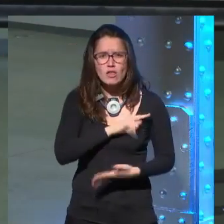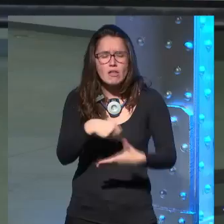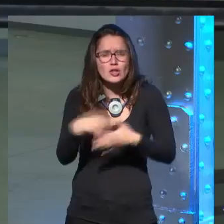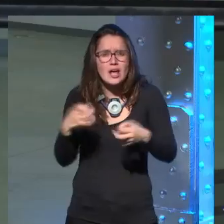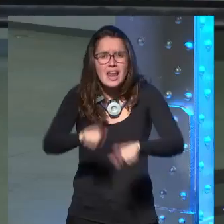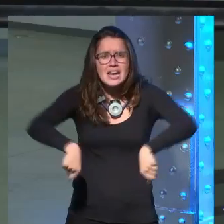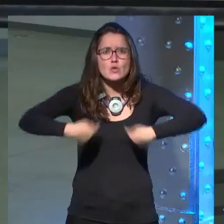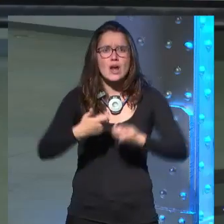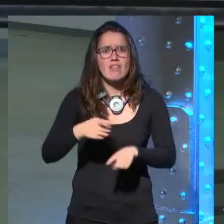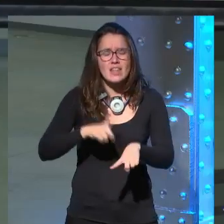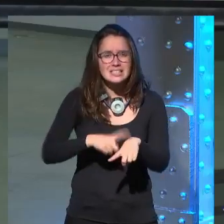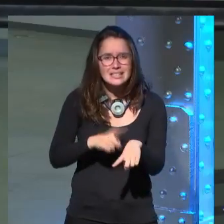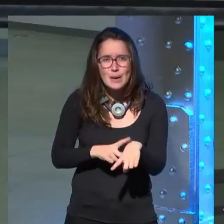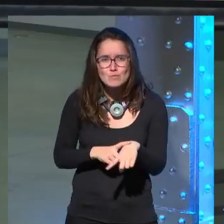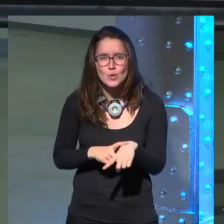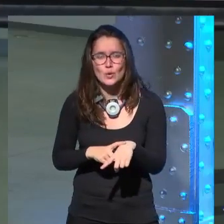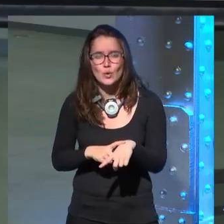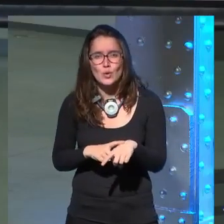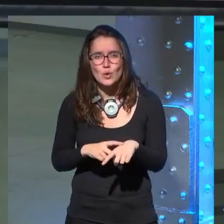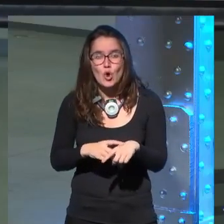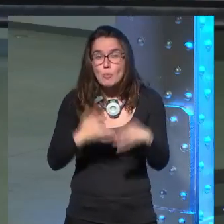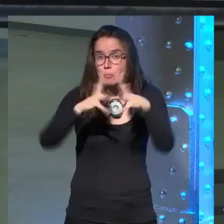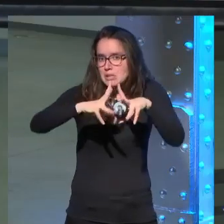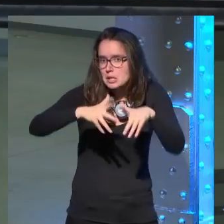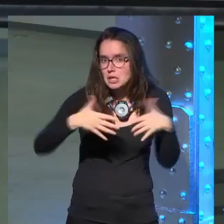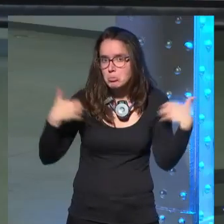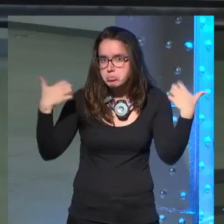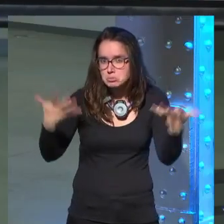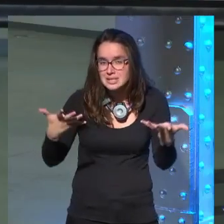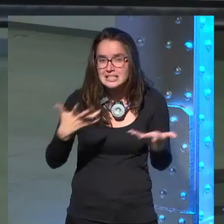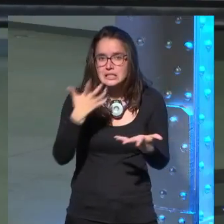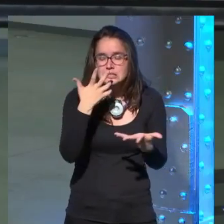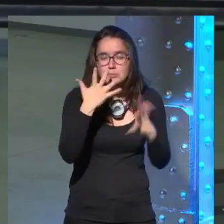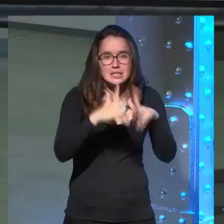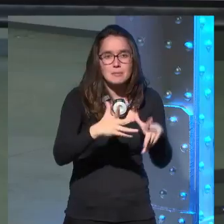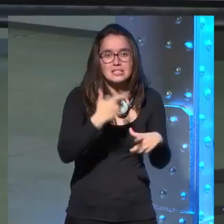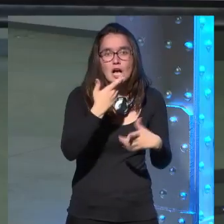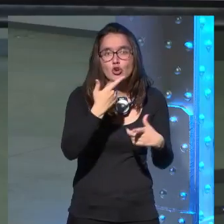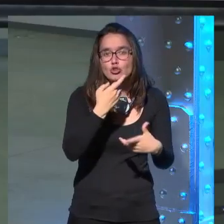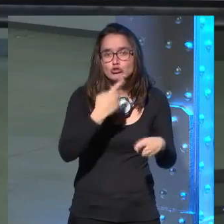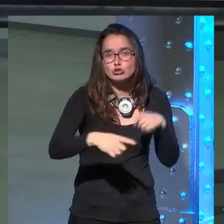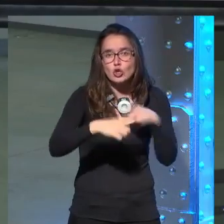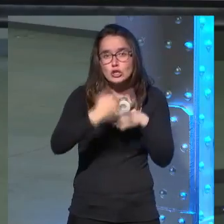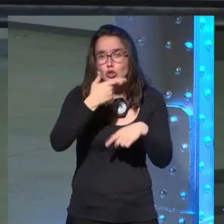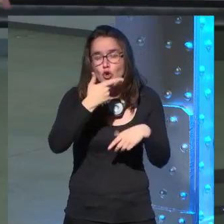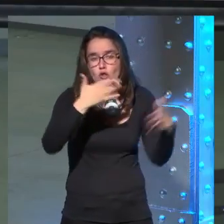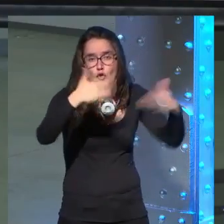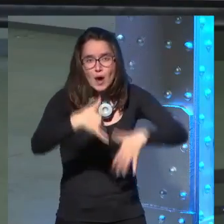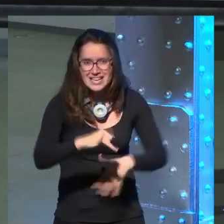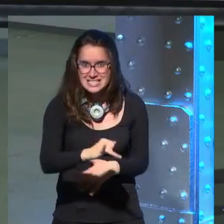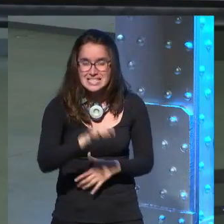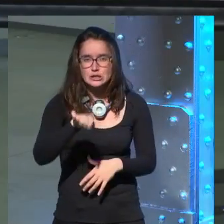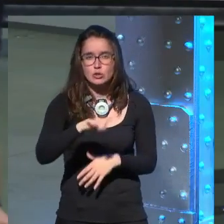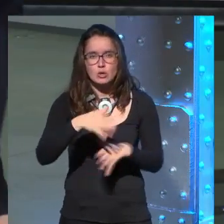time, and mathematics itself has unknowables. But I think on that note, I will end and open up